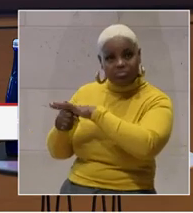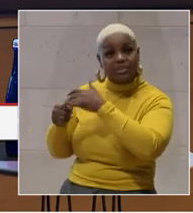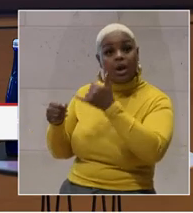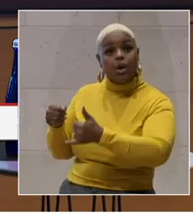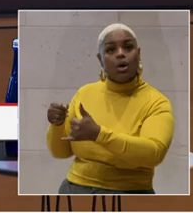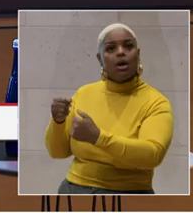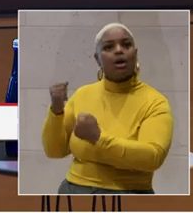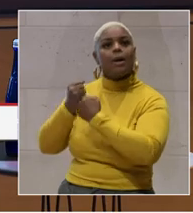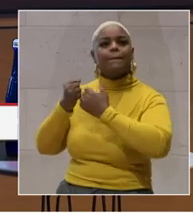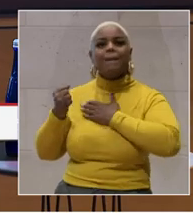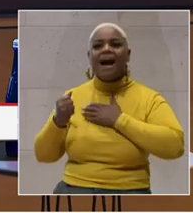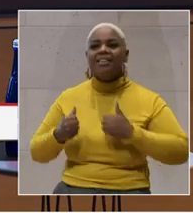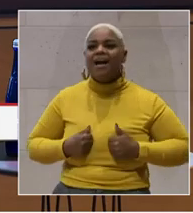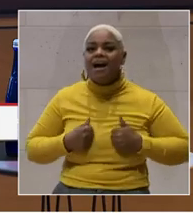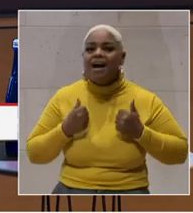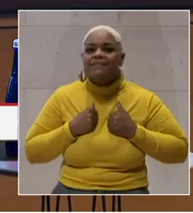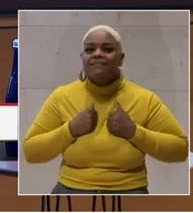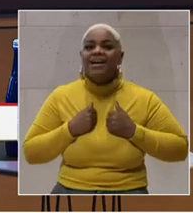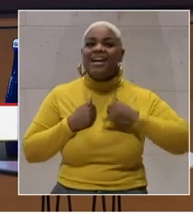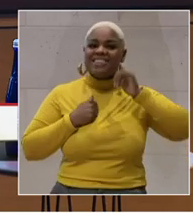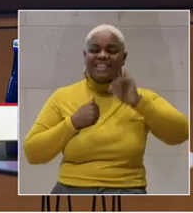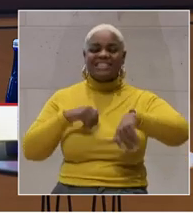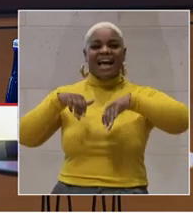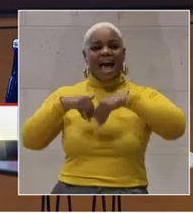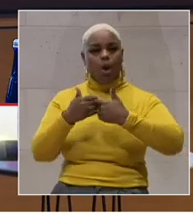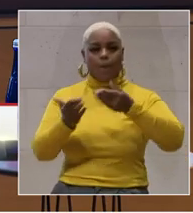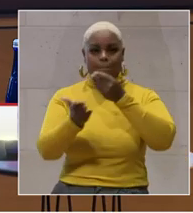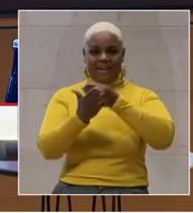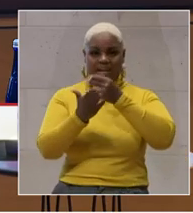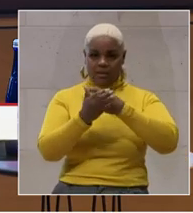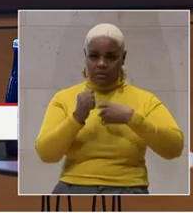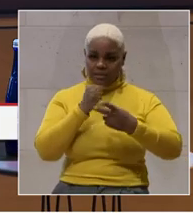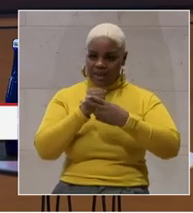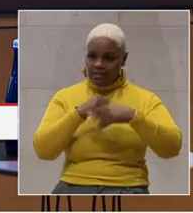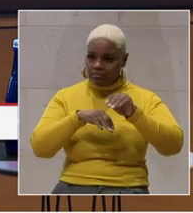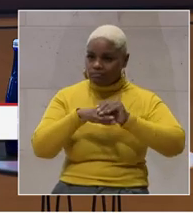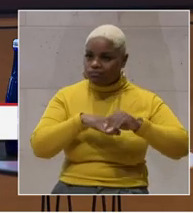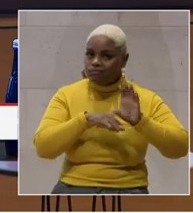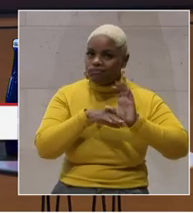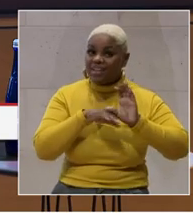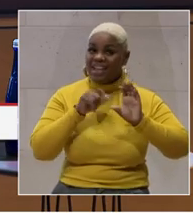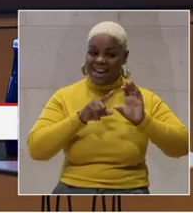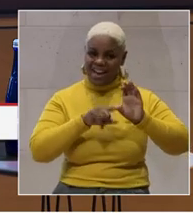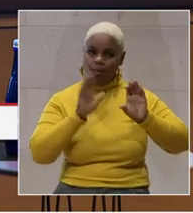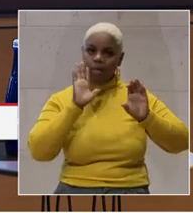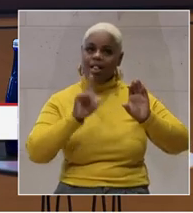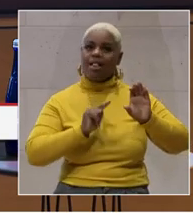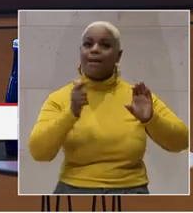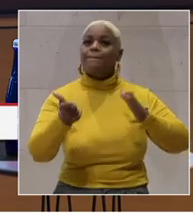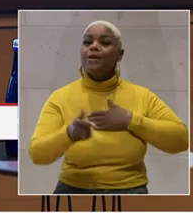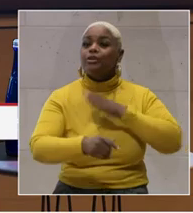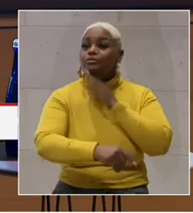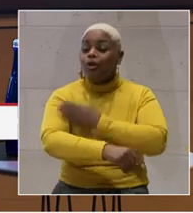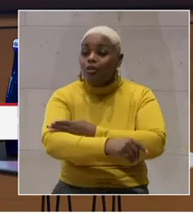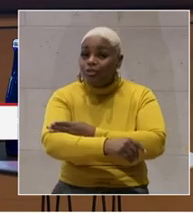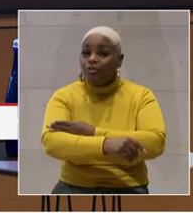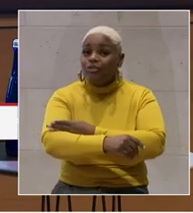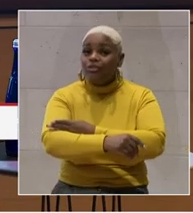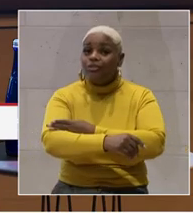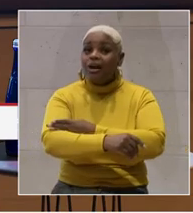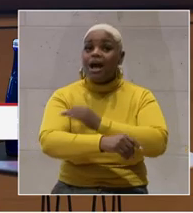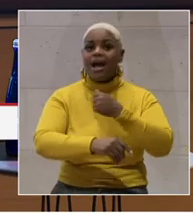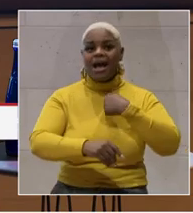That's how I have built wealth. That will be part of my daughter's legacy. That's allowed me to take risk